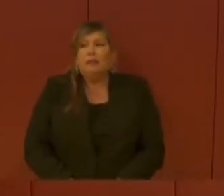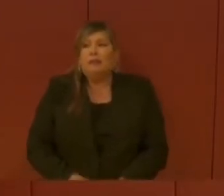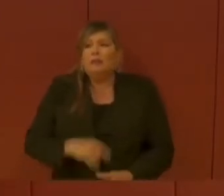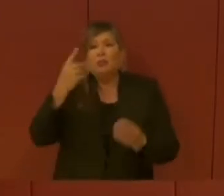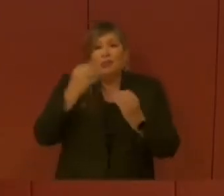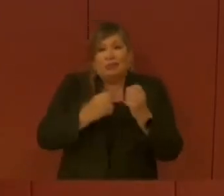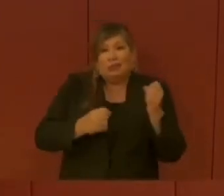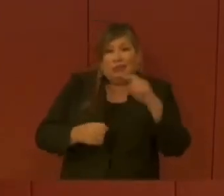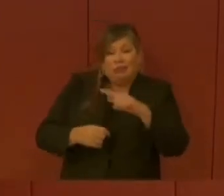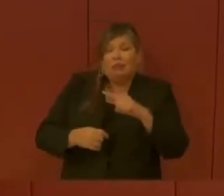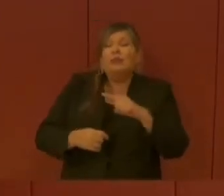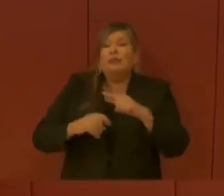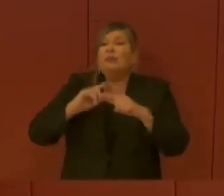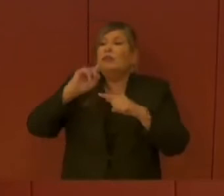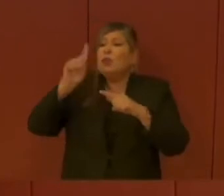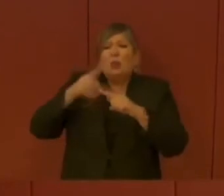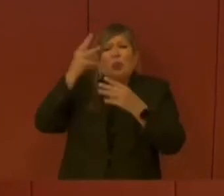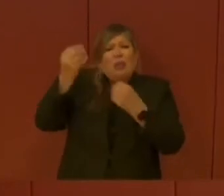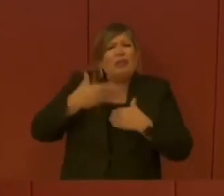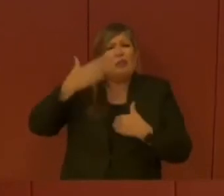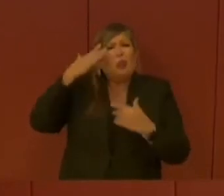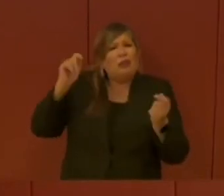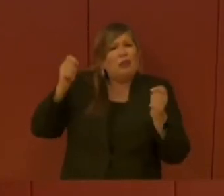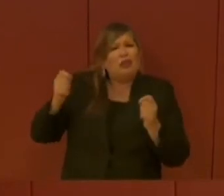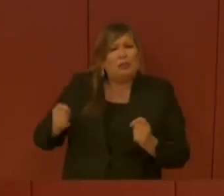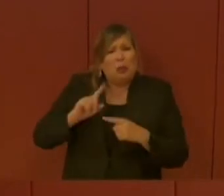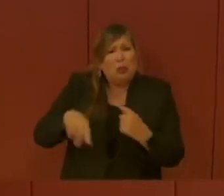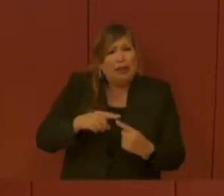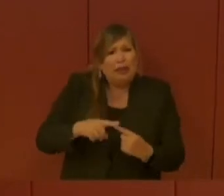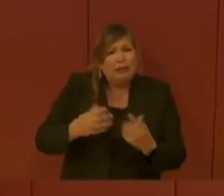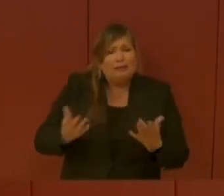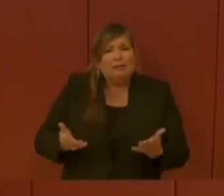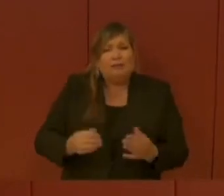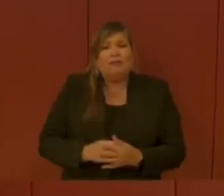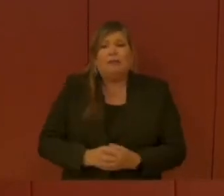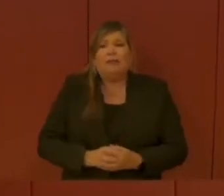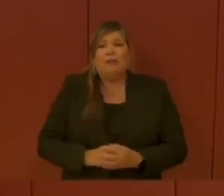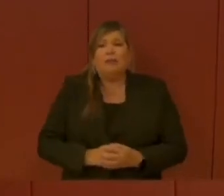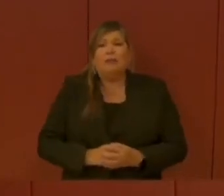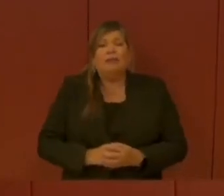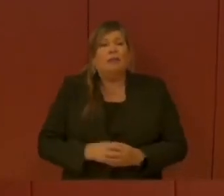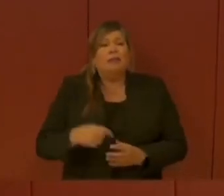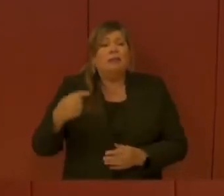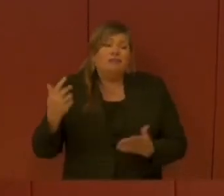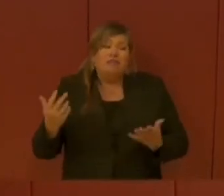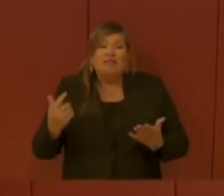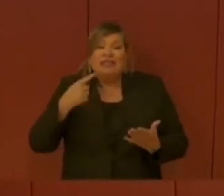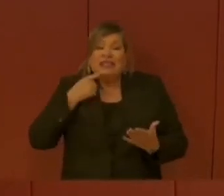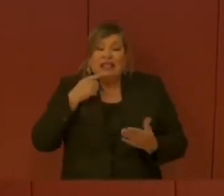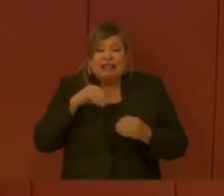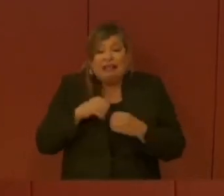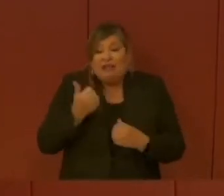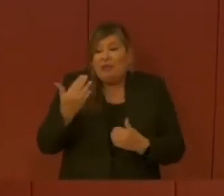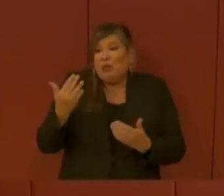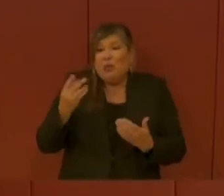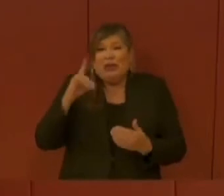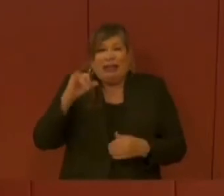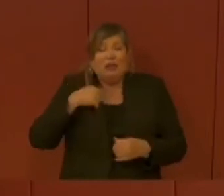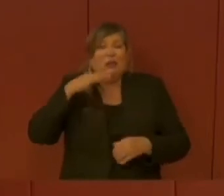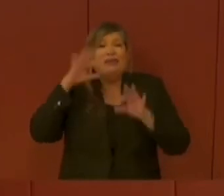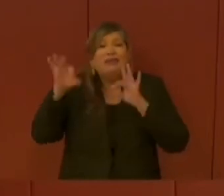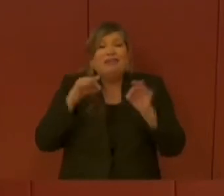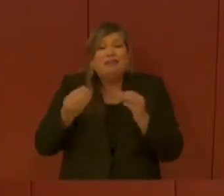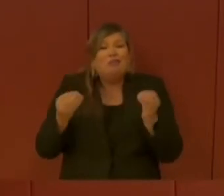we hear of these adjustments? Over the next day or two, we'll be talking through exactly specifics on the blueprint. Let me